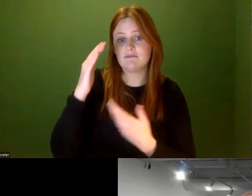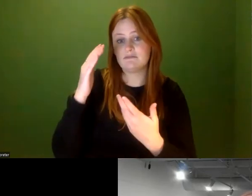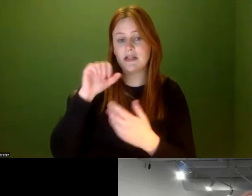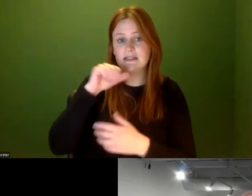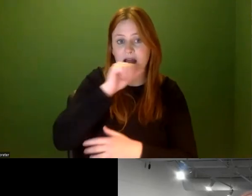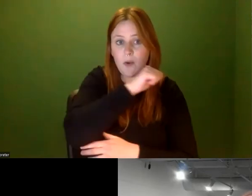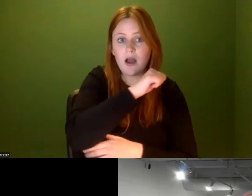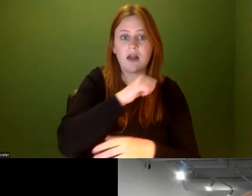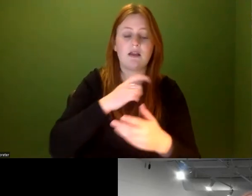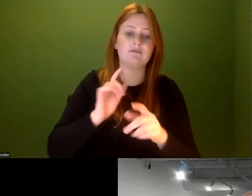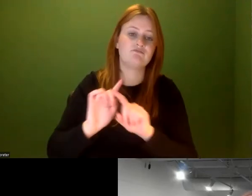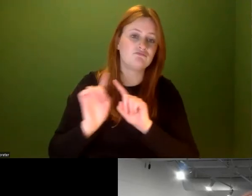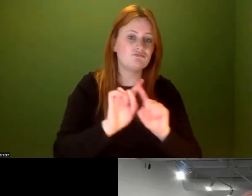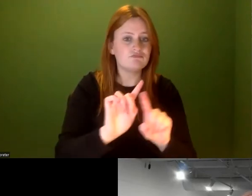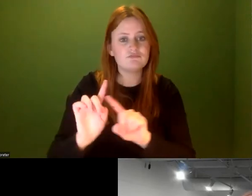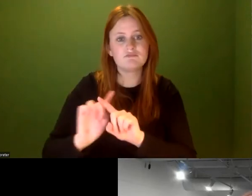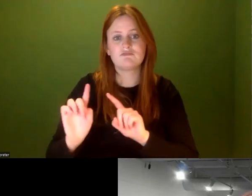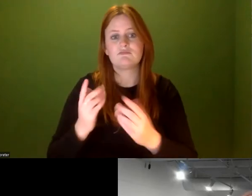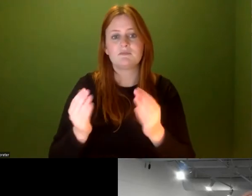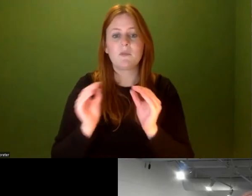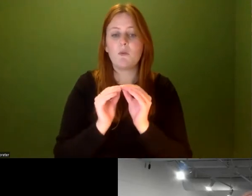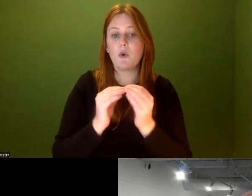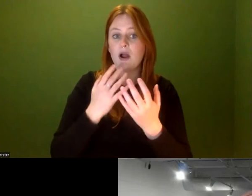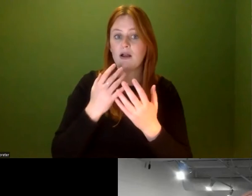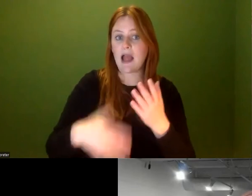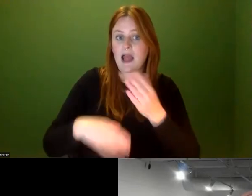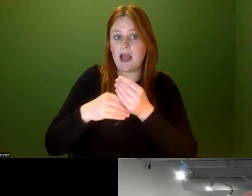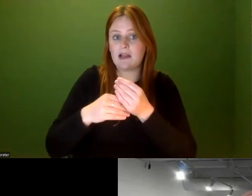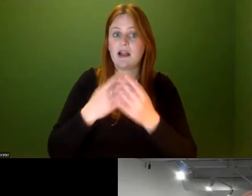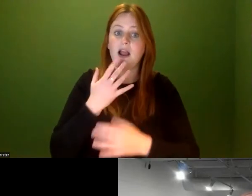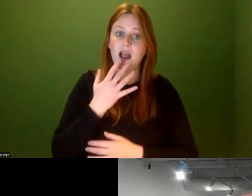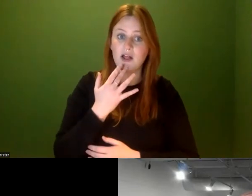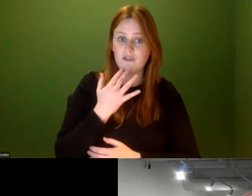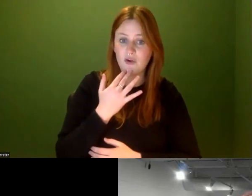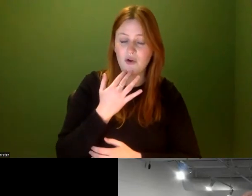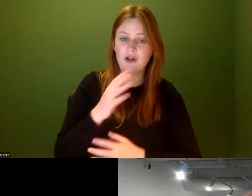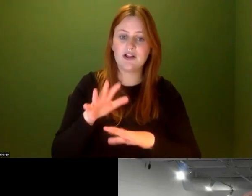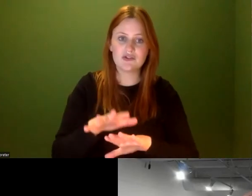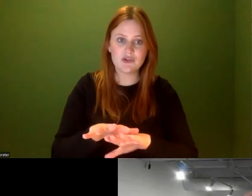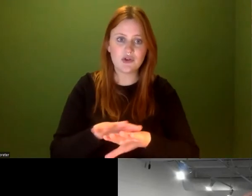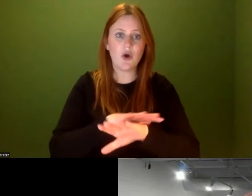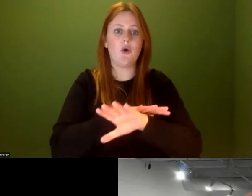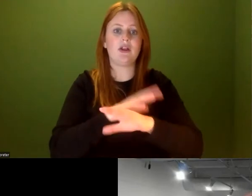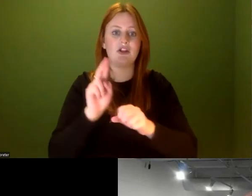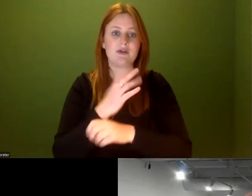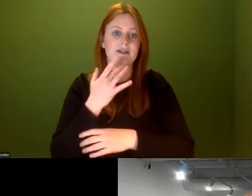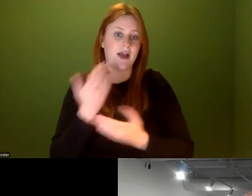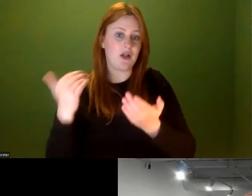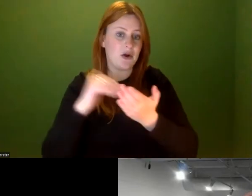little bit more so towards something colorful, as I'm slowly reintroducing color into my